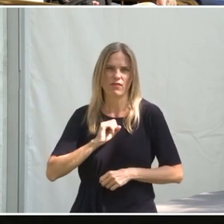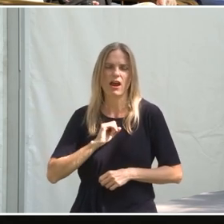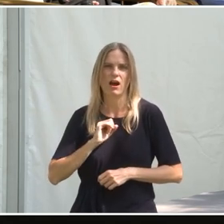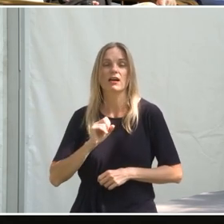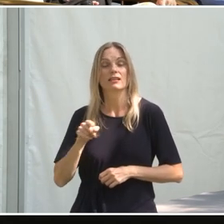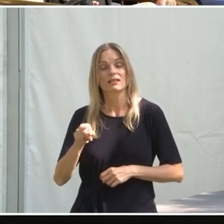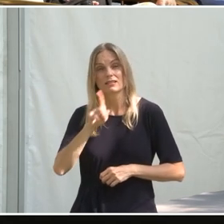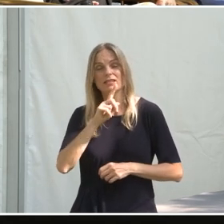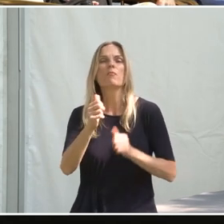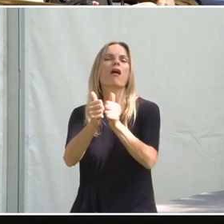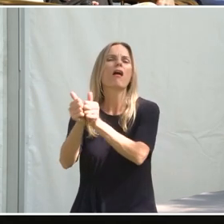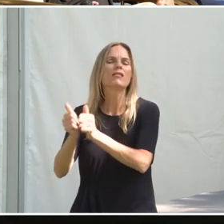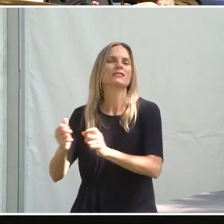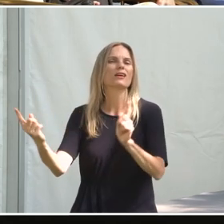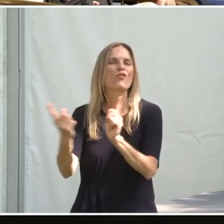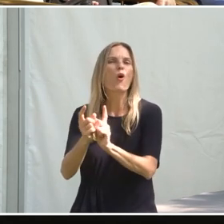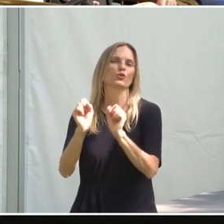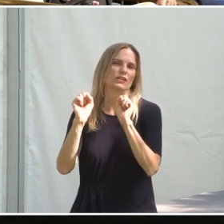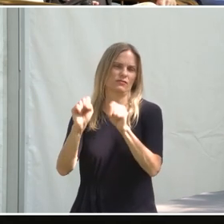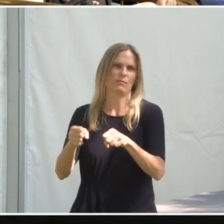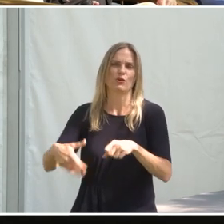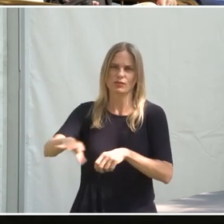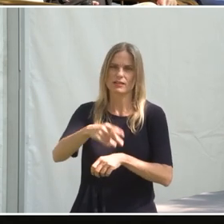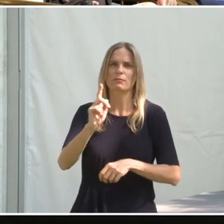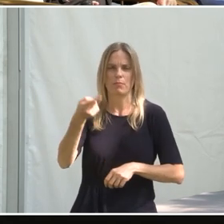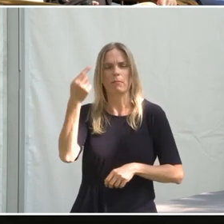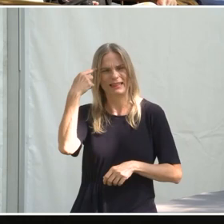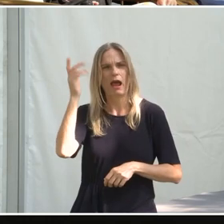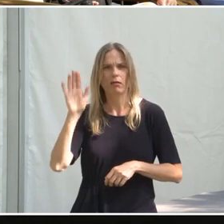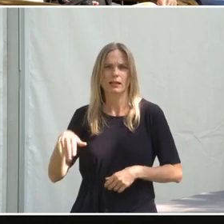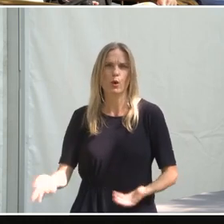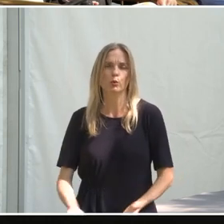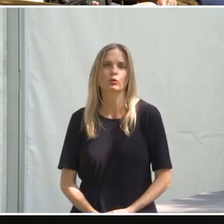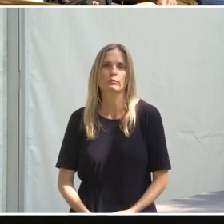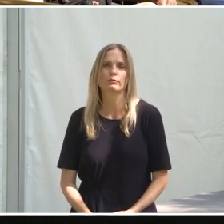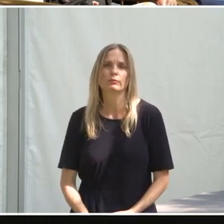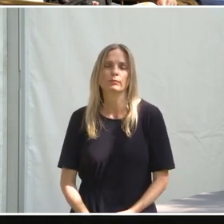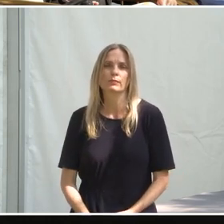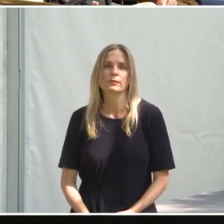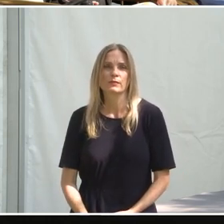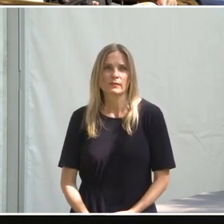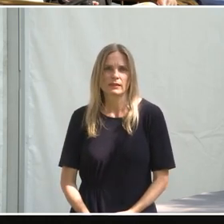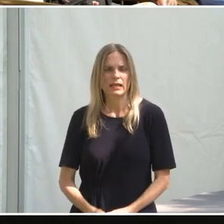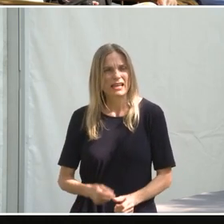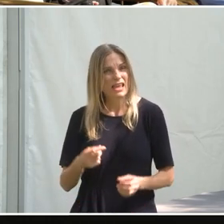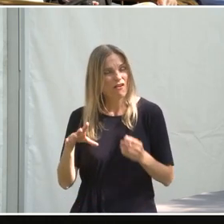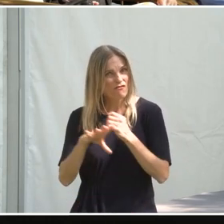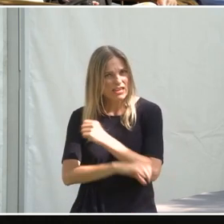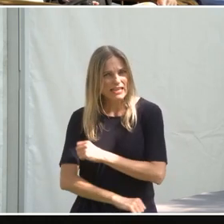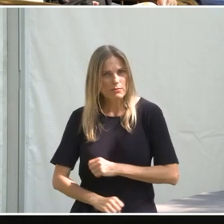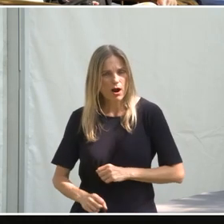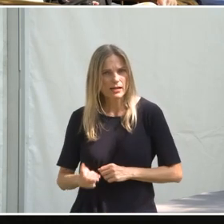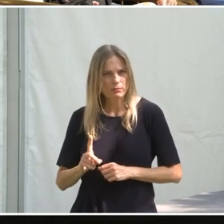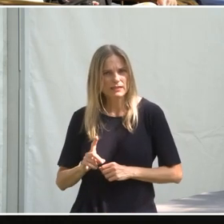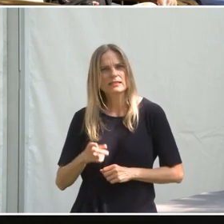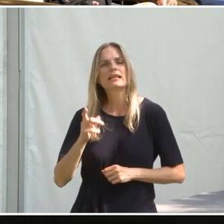obligation part of it. We all have to be mindful of inviting everyone in. And then lastly, we need to be better